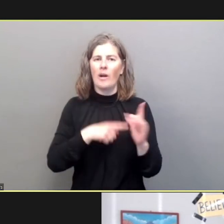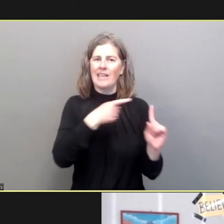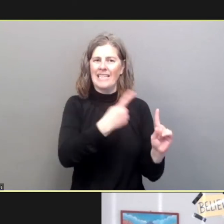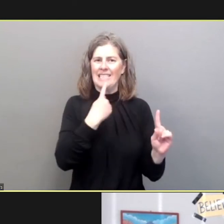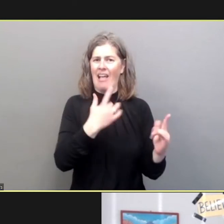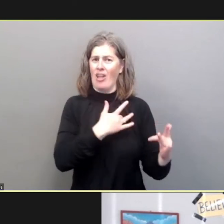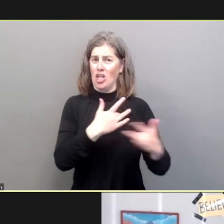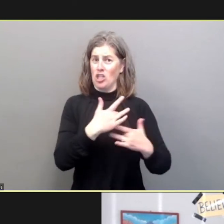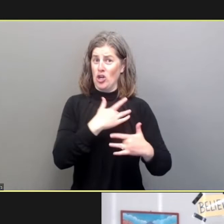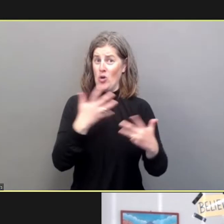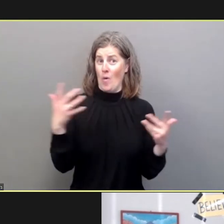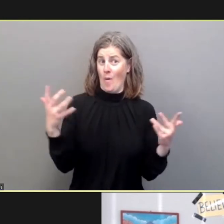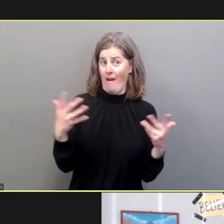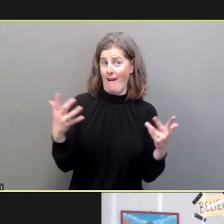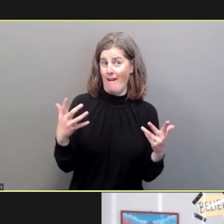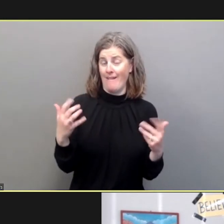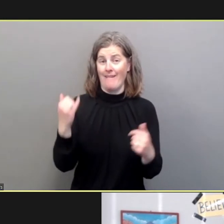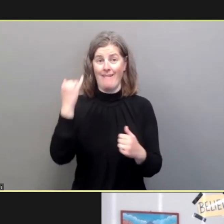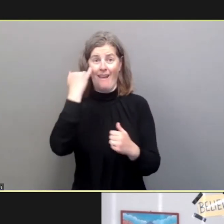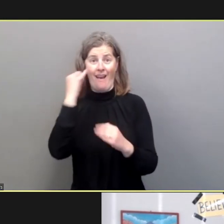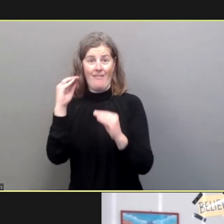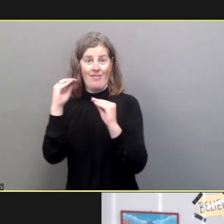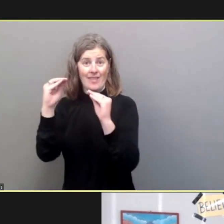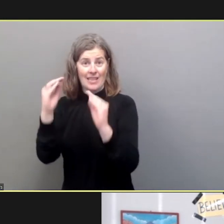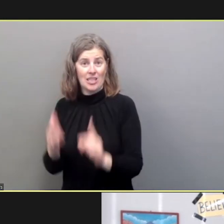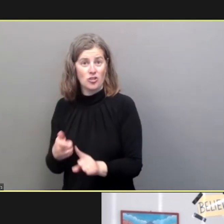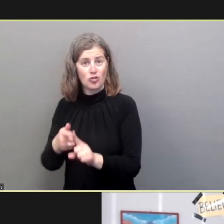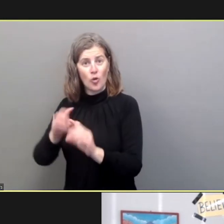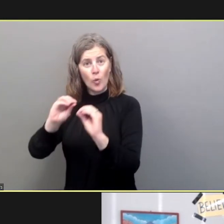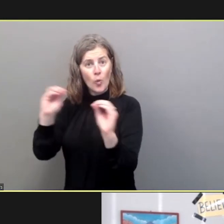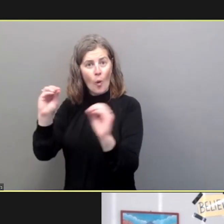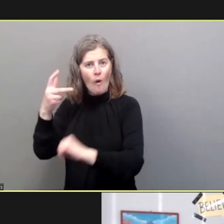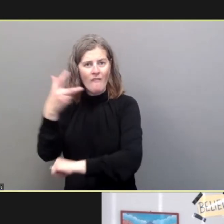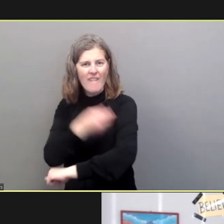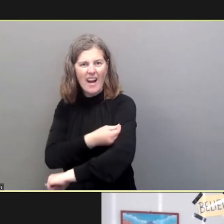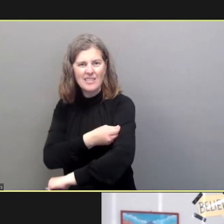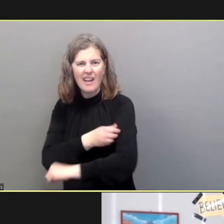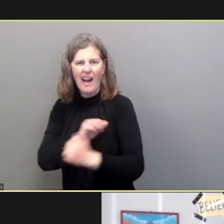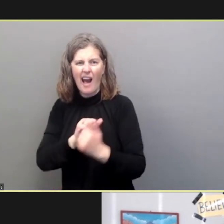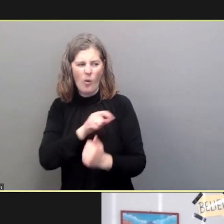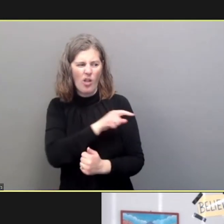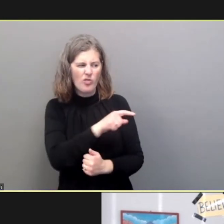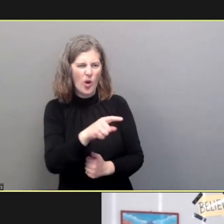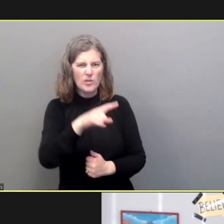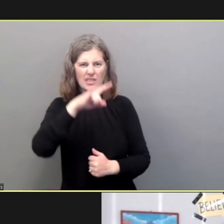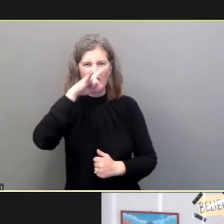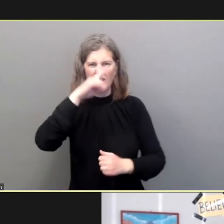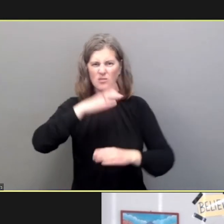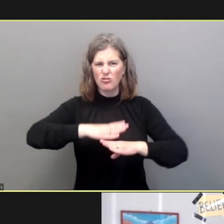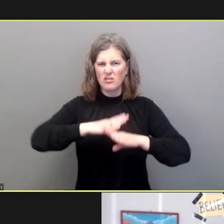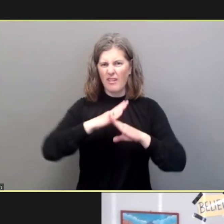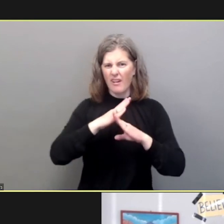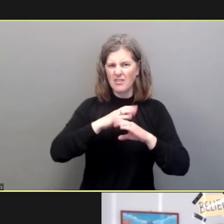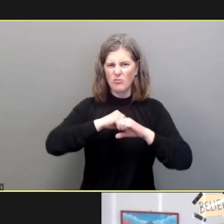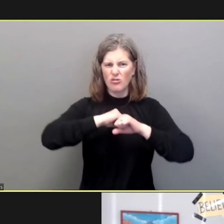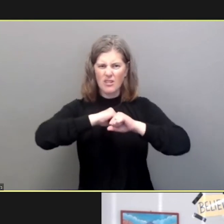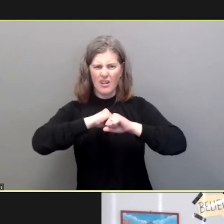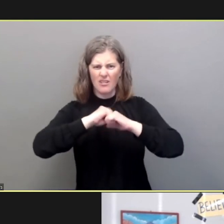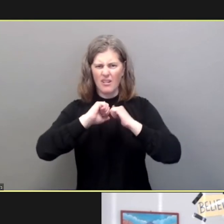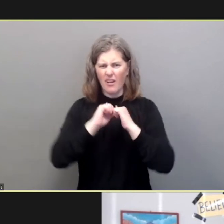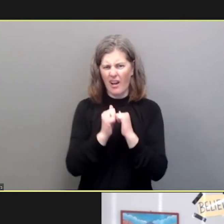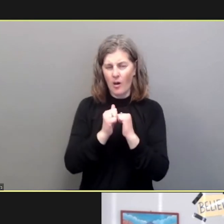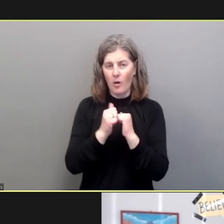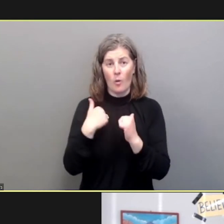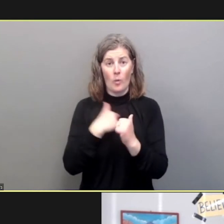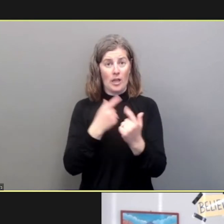is that if your teacher's unvaccinated, how are your kids protected? And I think that one of the things we can do that